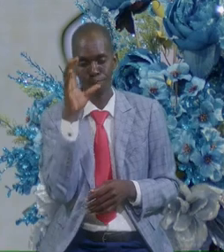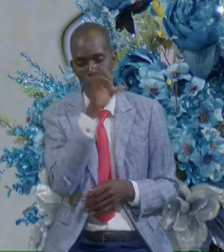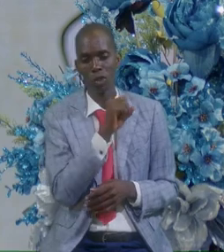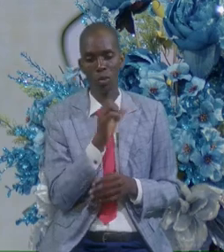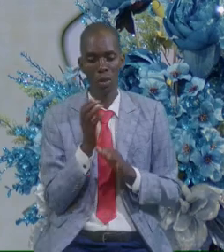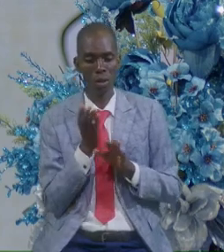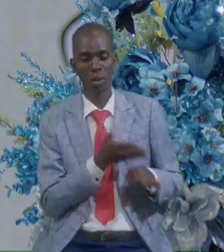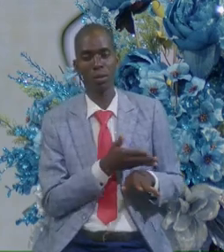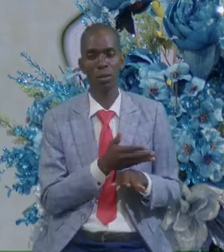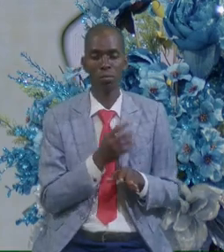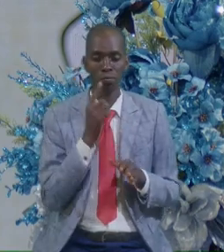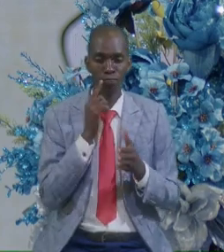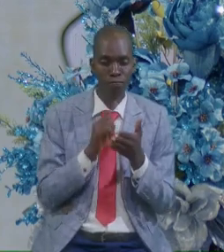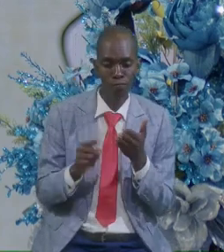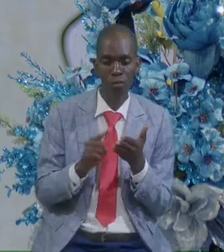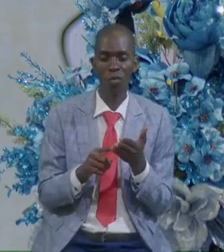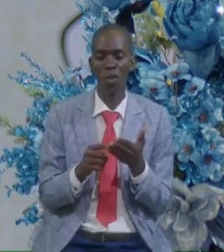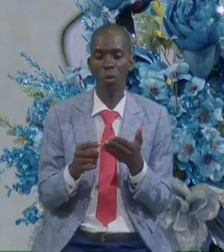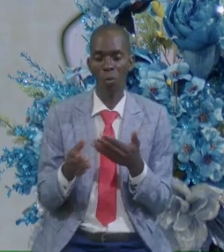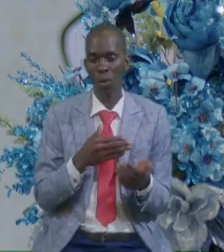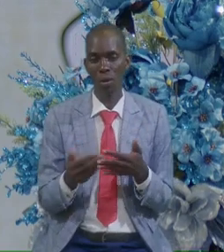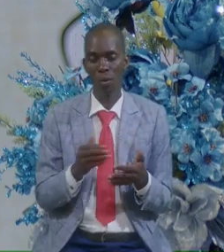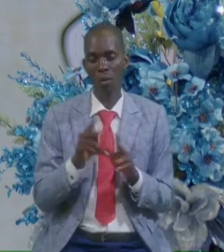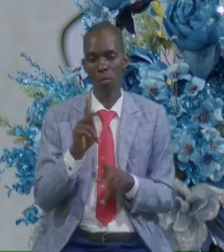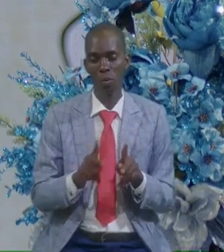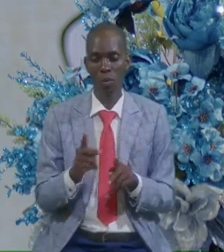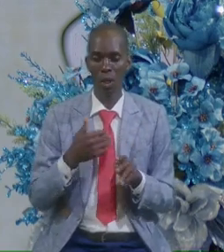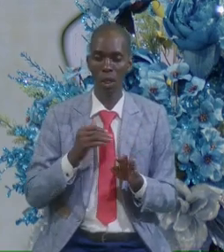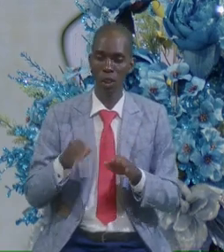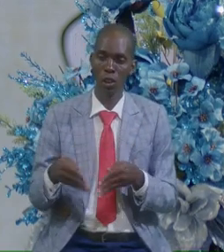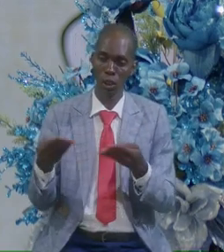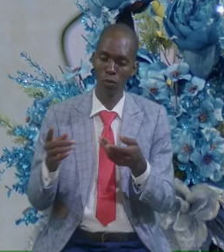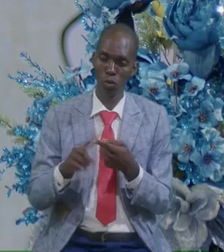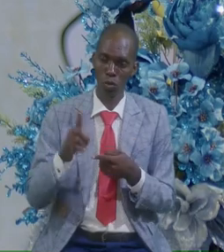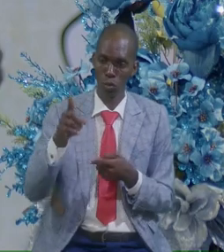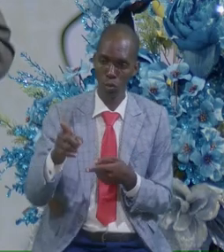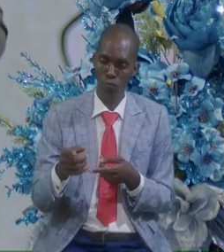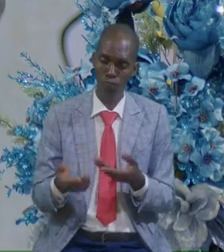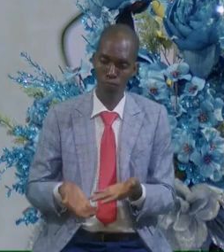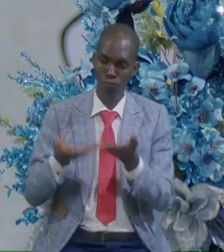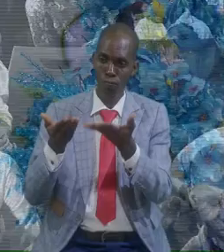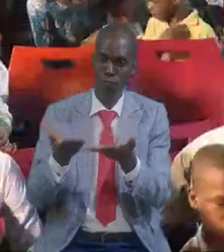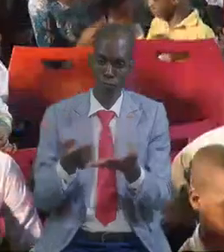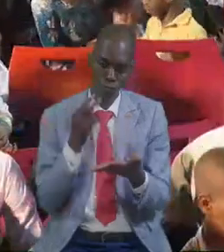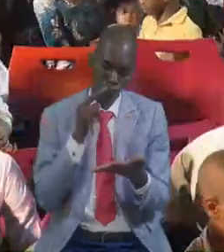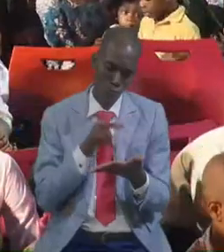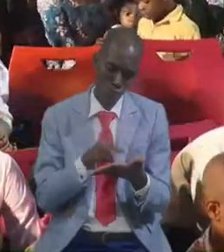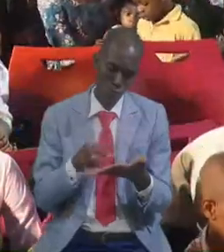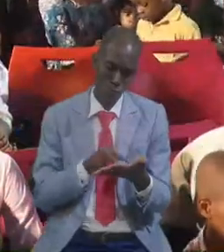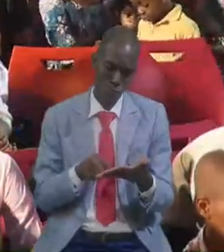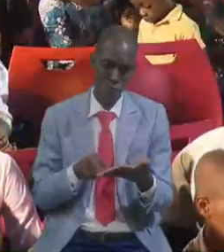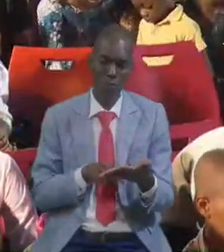And check what you have written, cross-check. Verify, if you gave it to them to